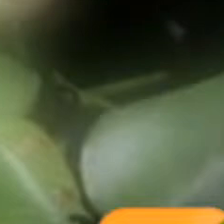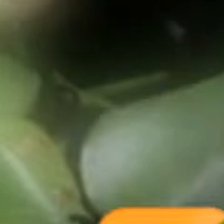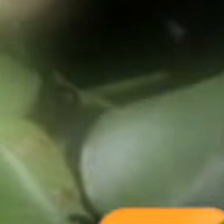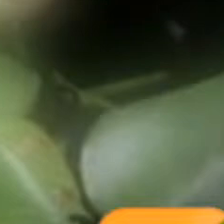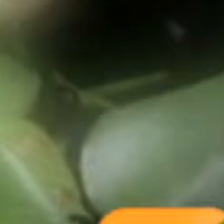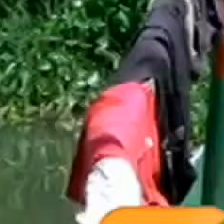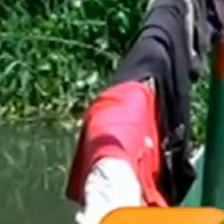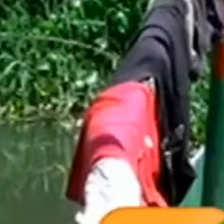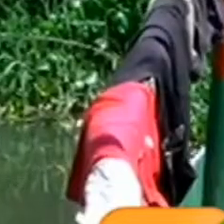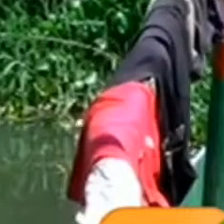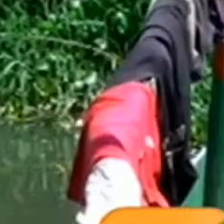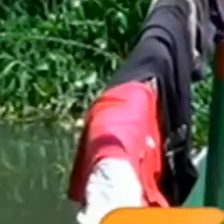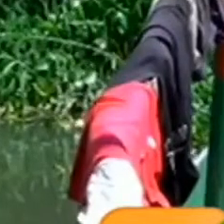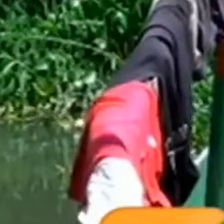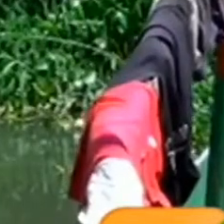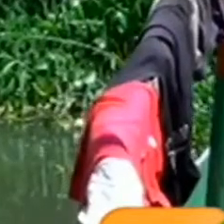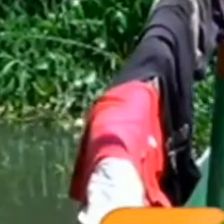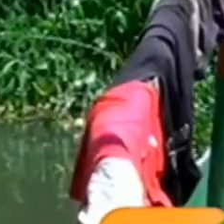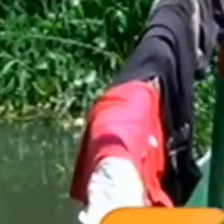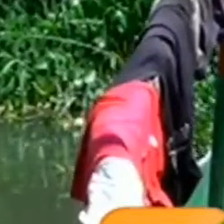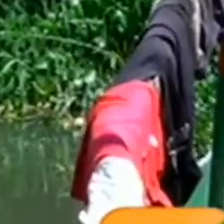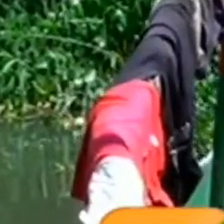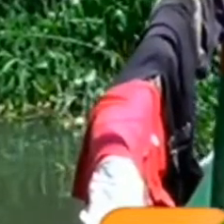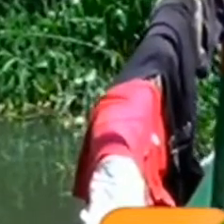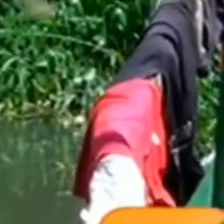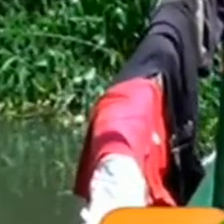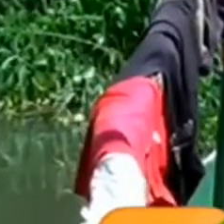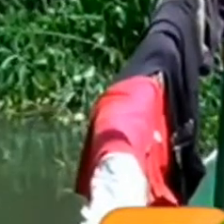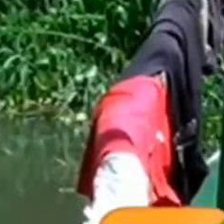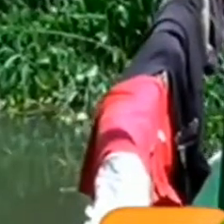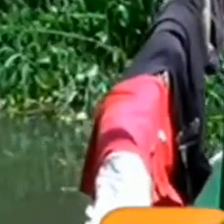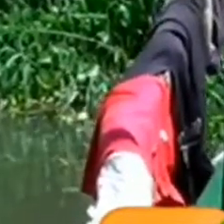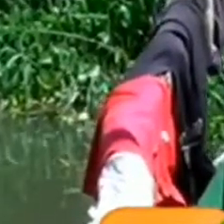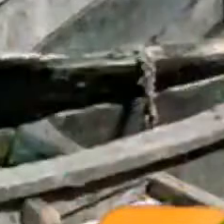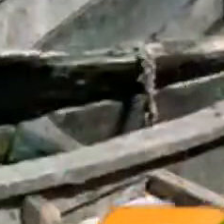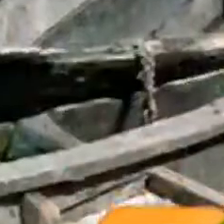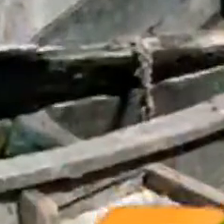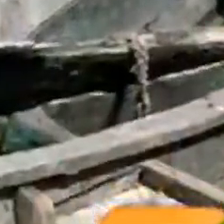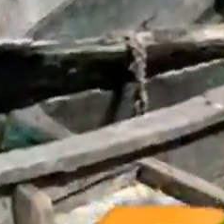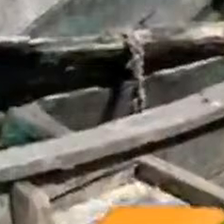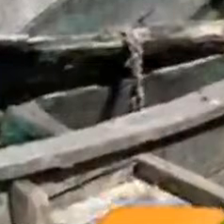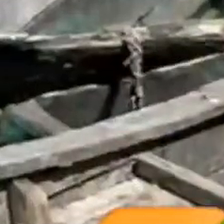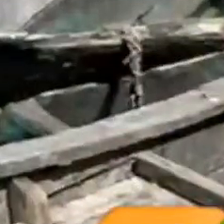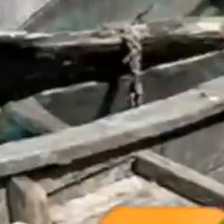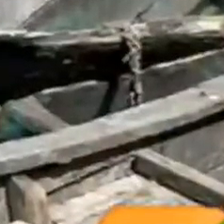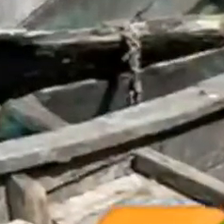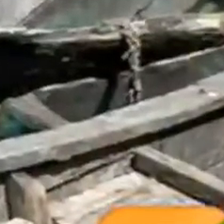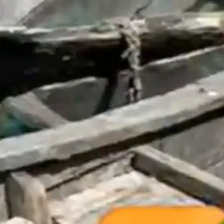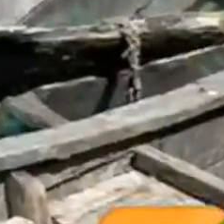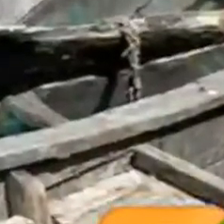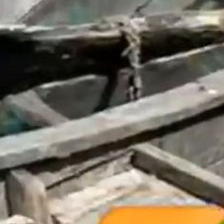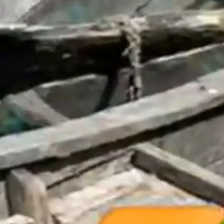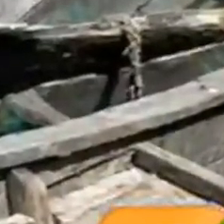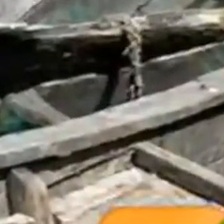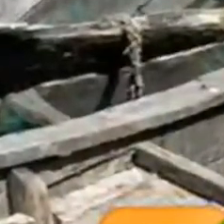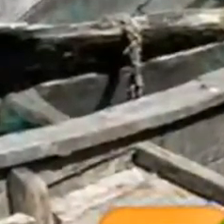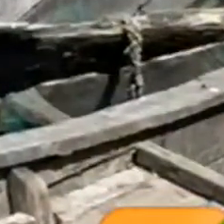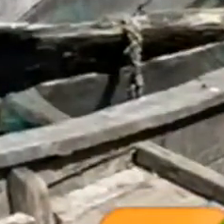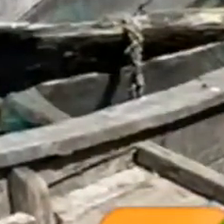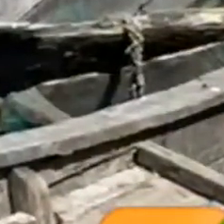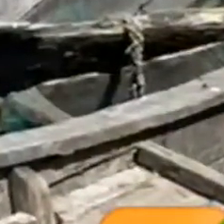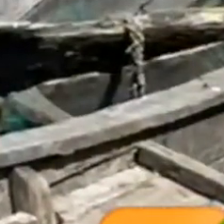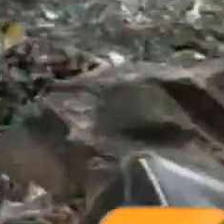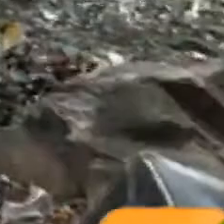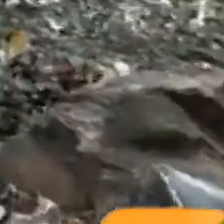to NEMA. Harnessing of this waste for biogas production not only provides a sustainable fuel alternative,